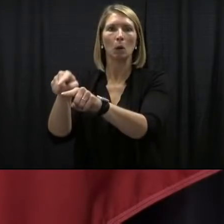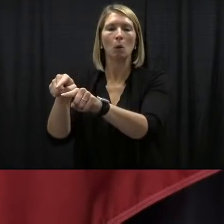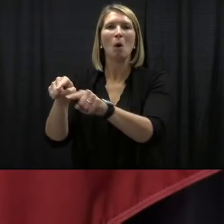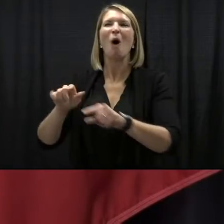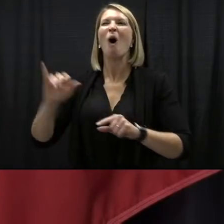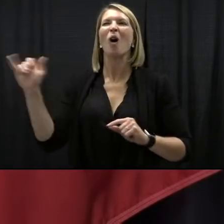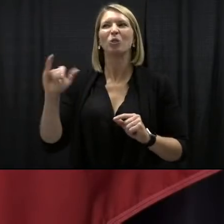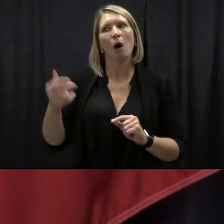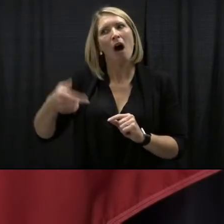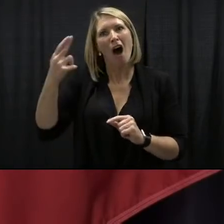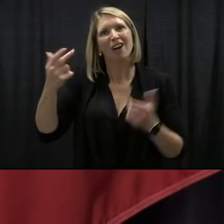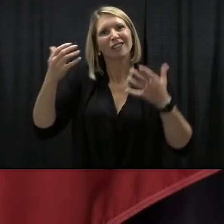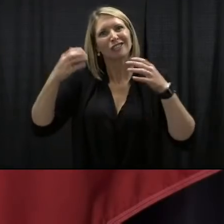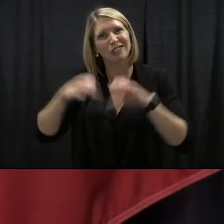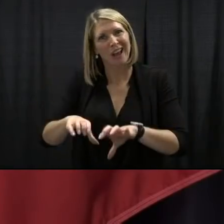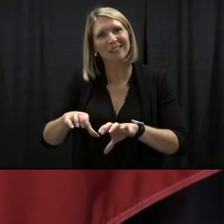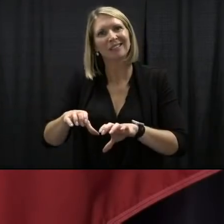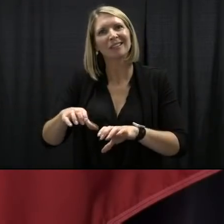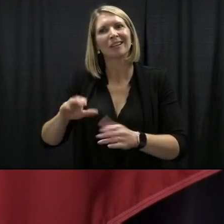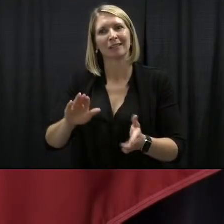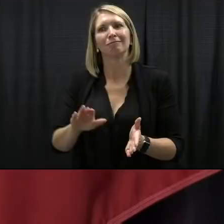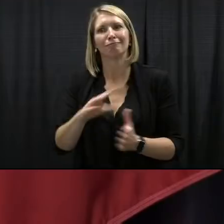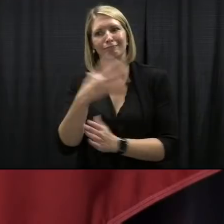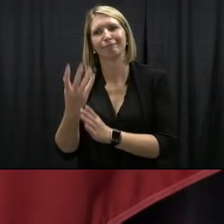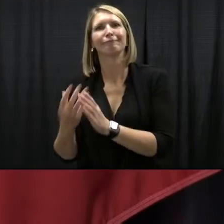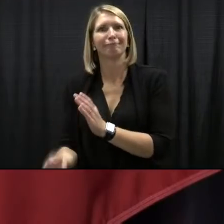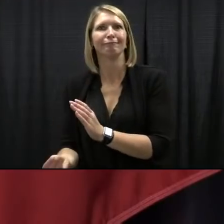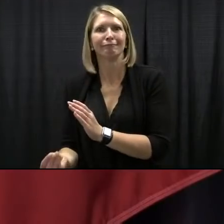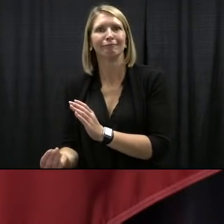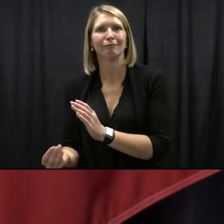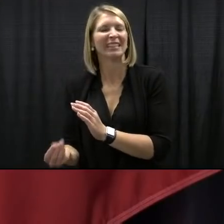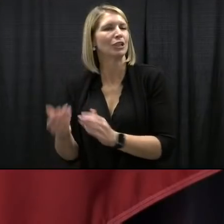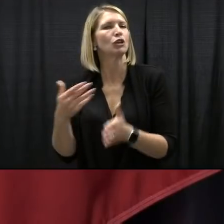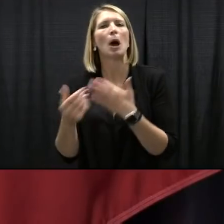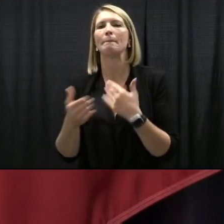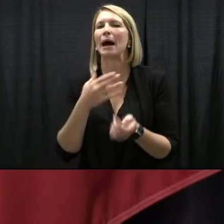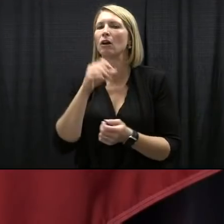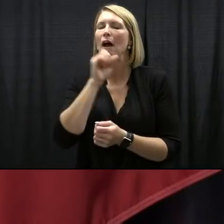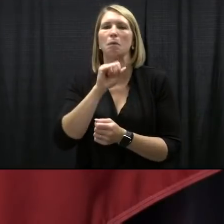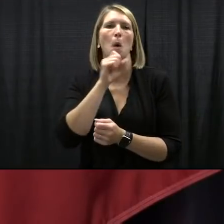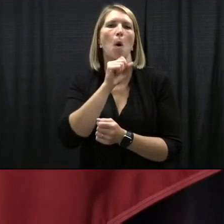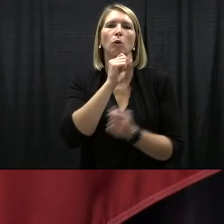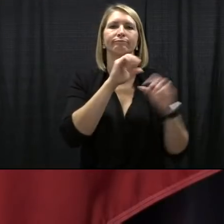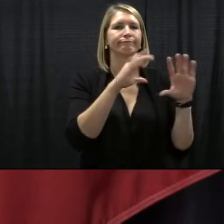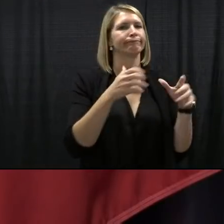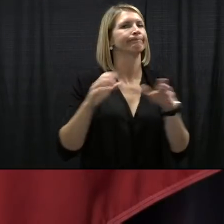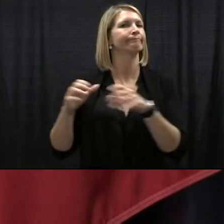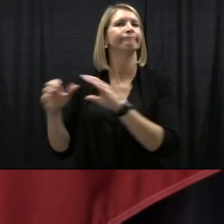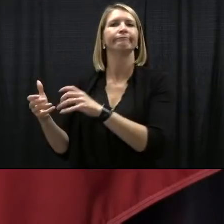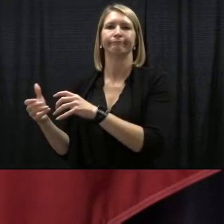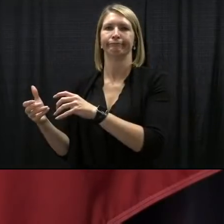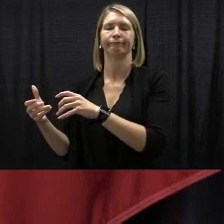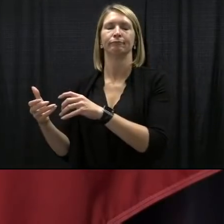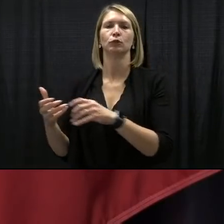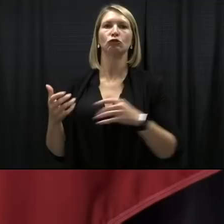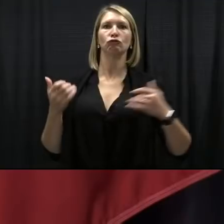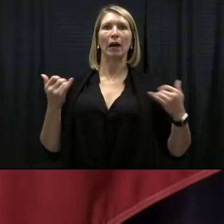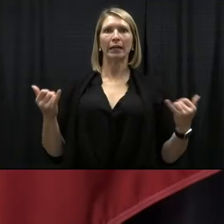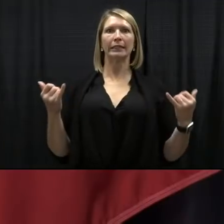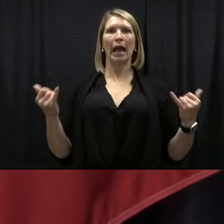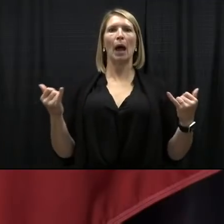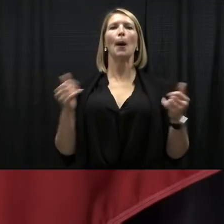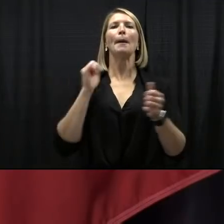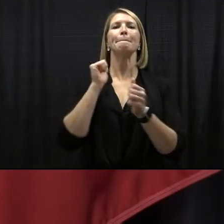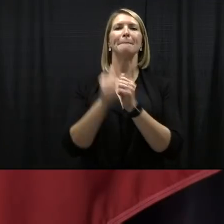from COVID-19 across all age groups. We have reached the 80% mark for those fully vaccinated, and I want to take this moment to